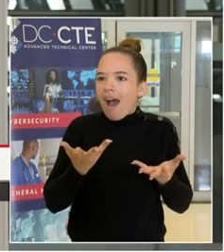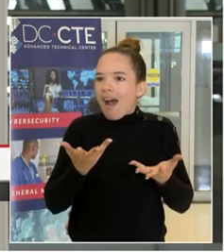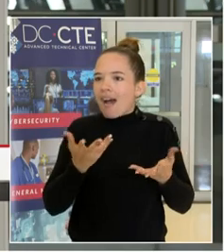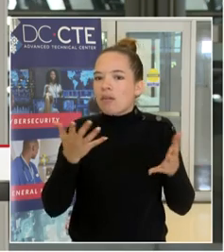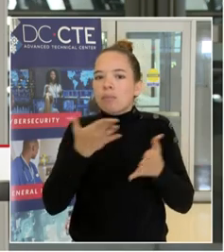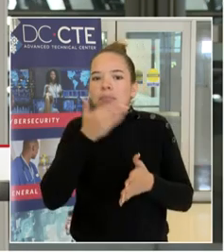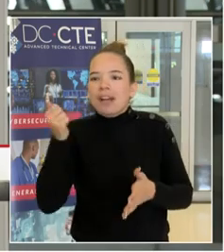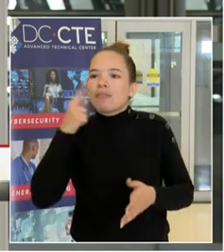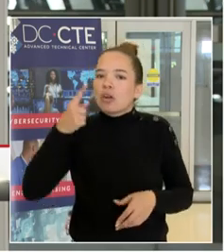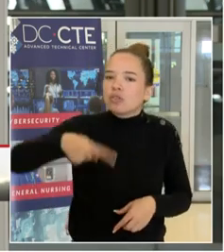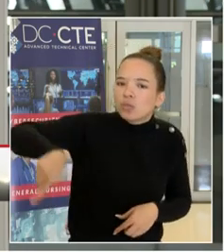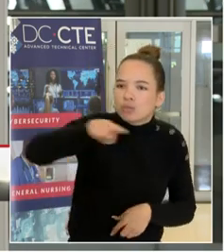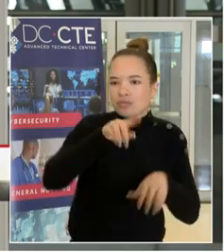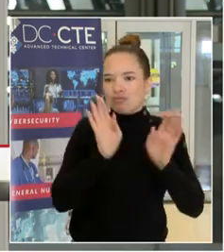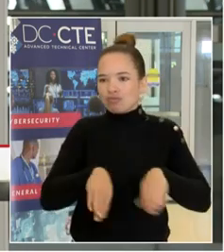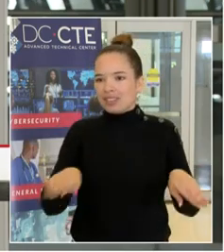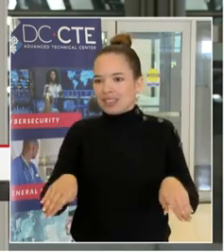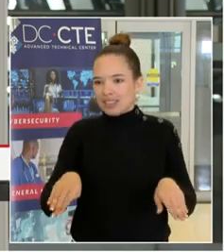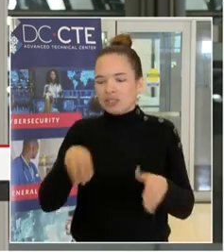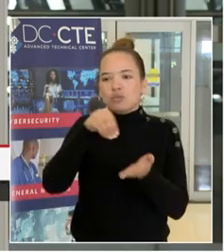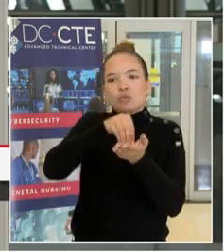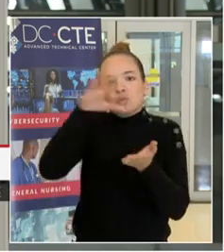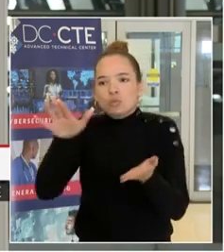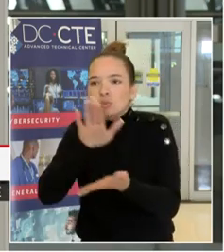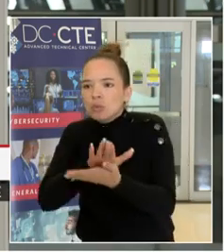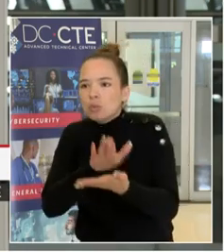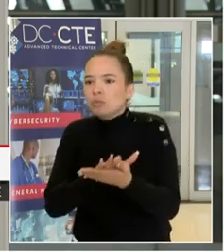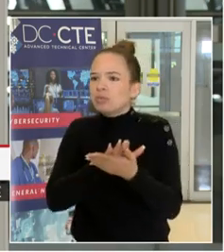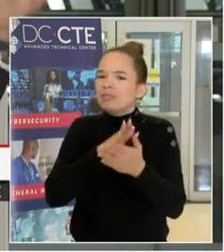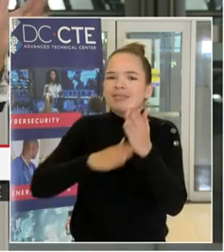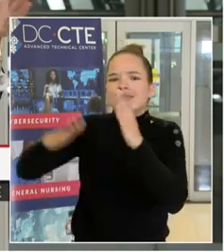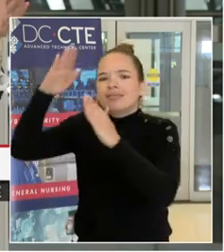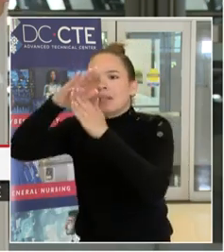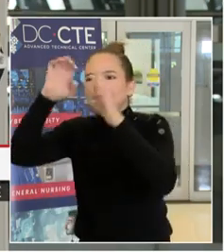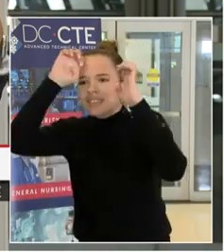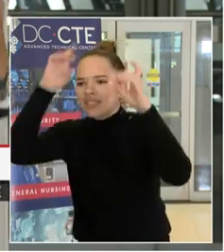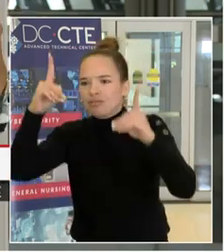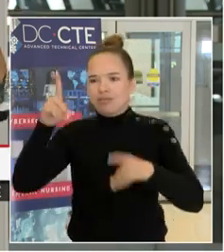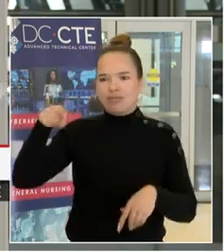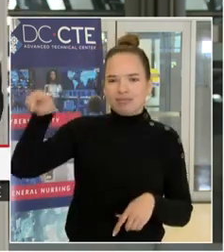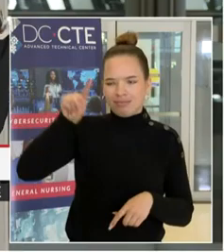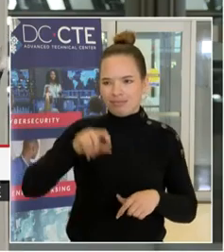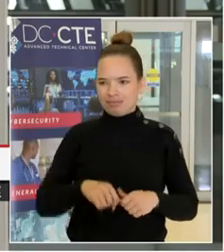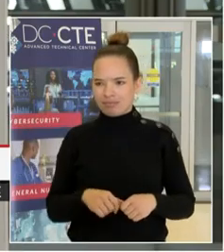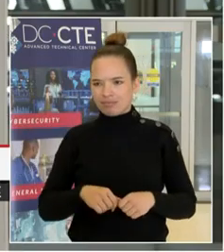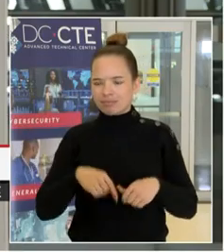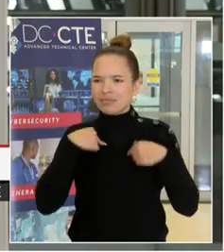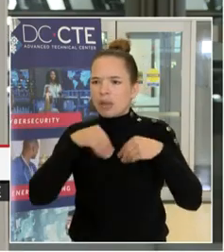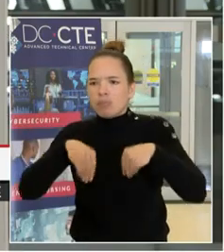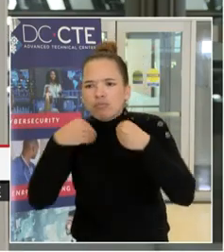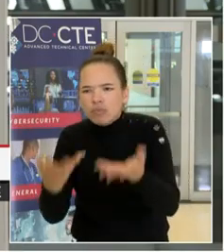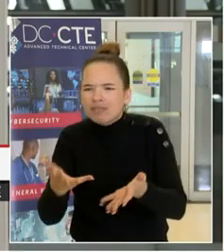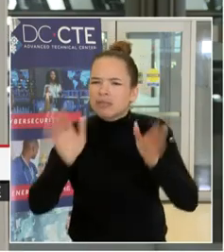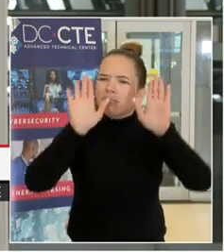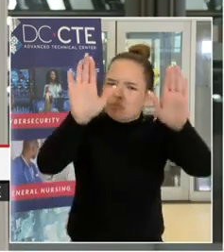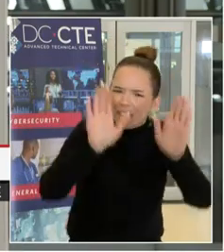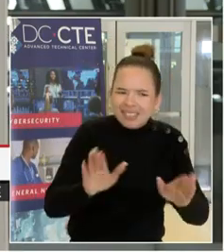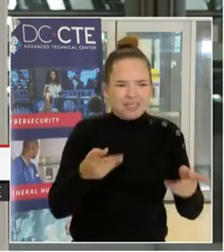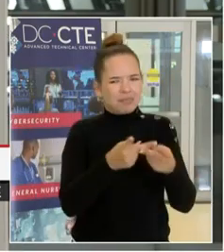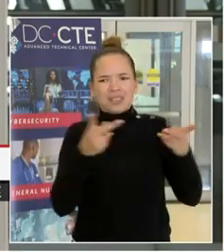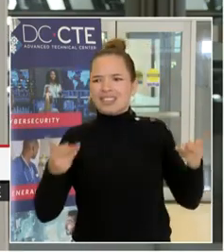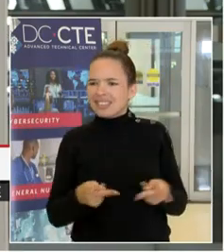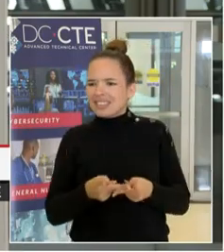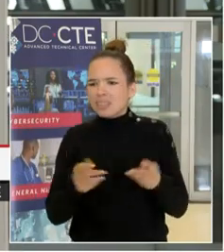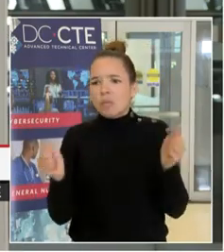in schools with excellent educators that provide not only amazing learning spaces like this, but opportunities for them to learn, grow,